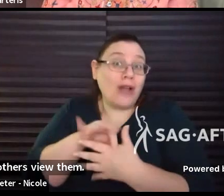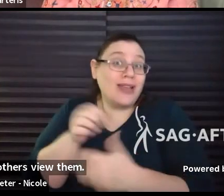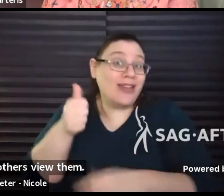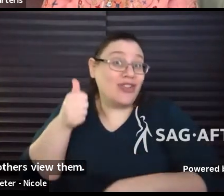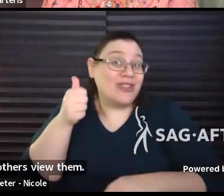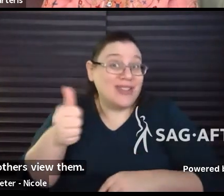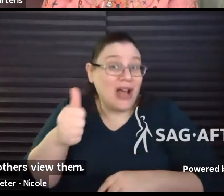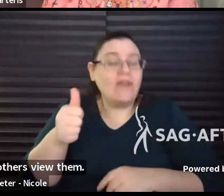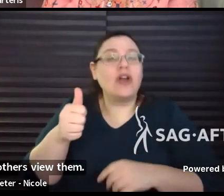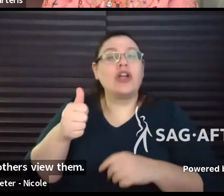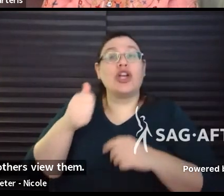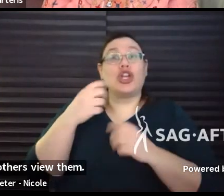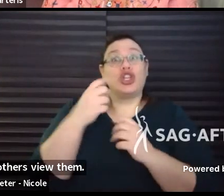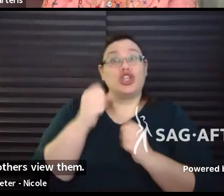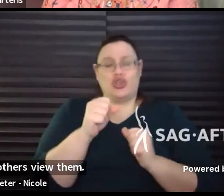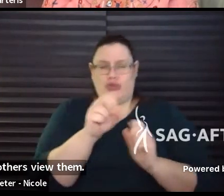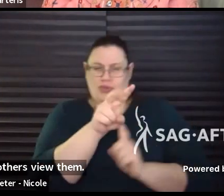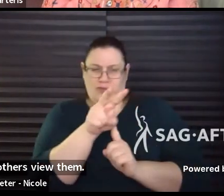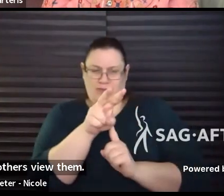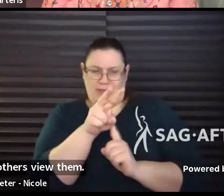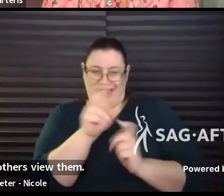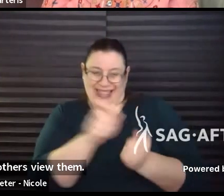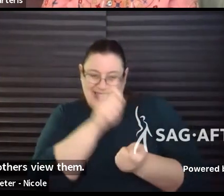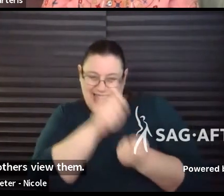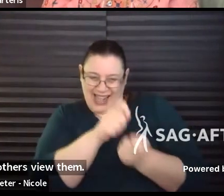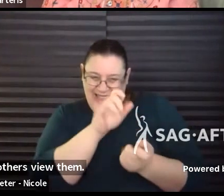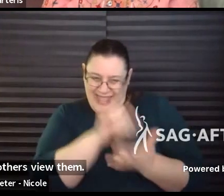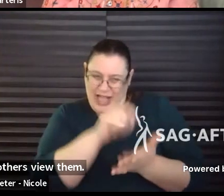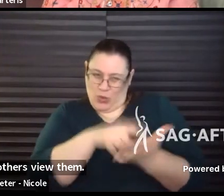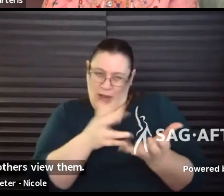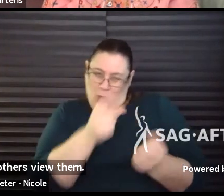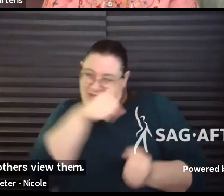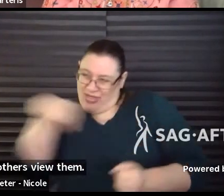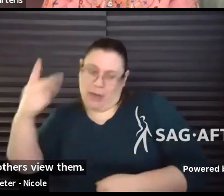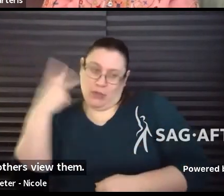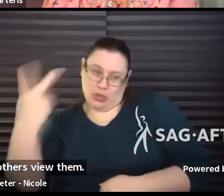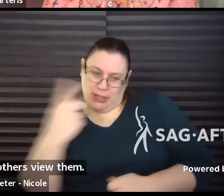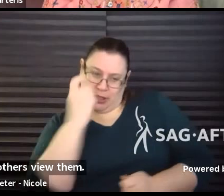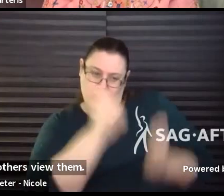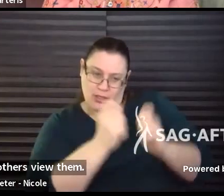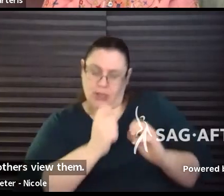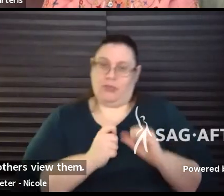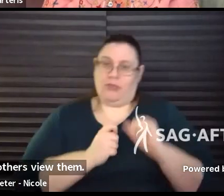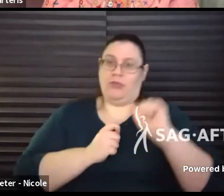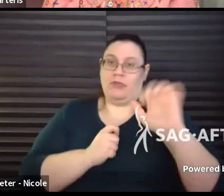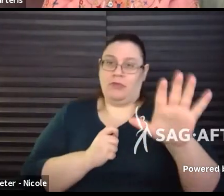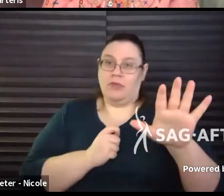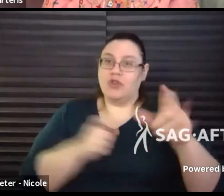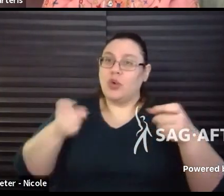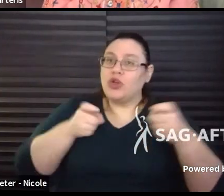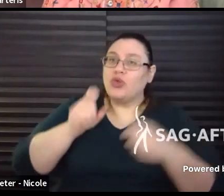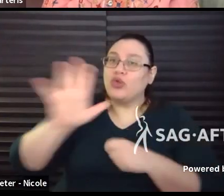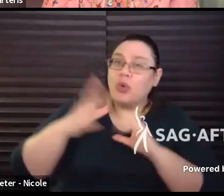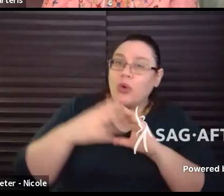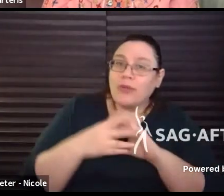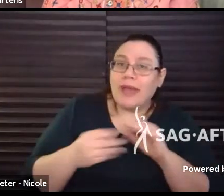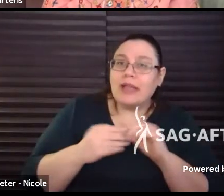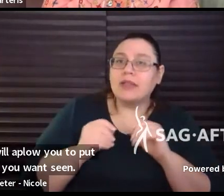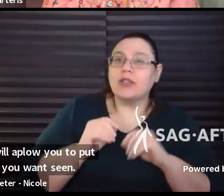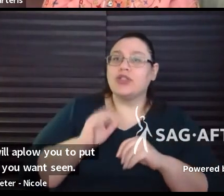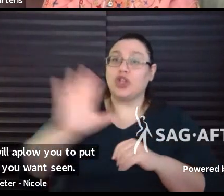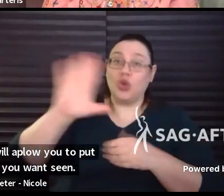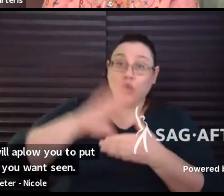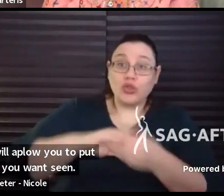put out the version of yourself that you want to have seen, and gives you control over your message, your story, how